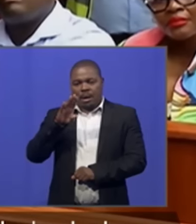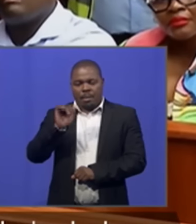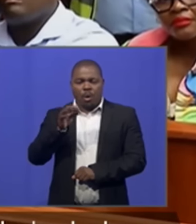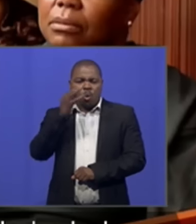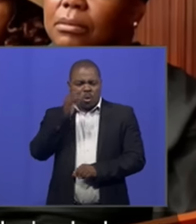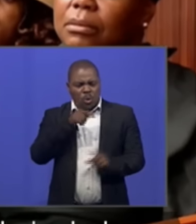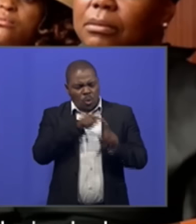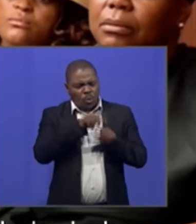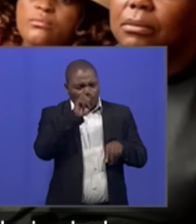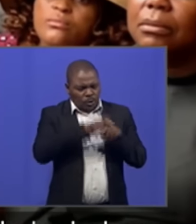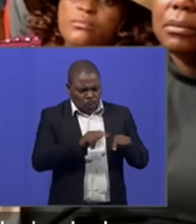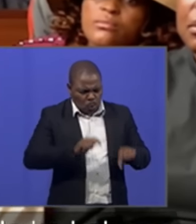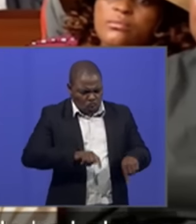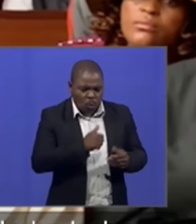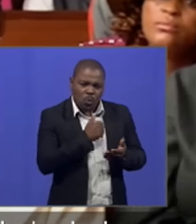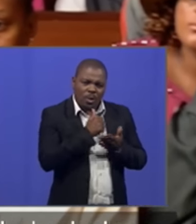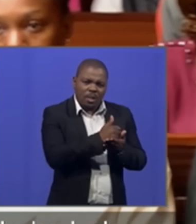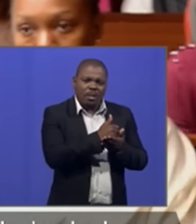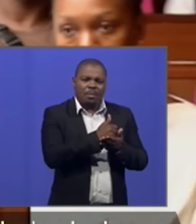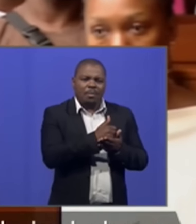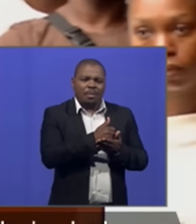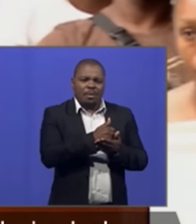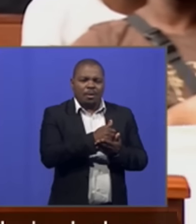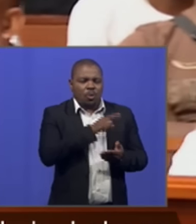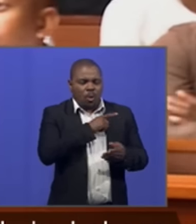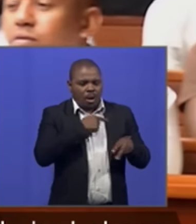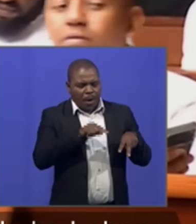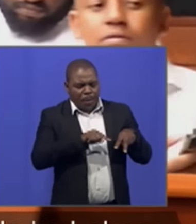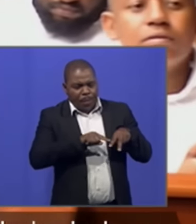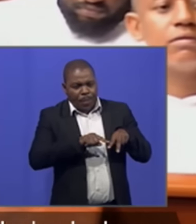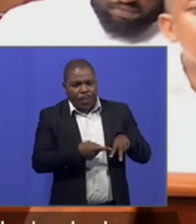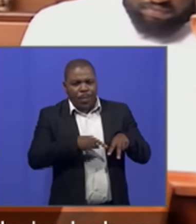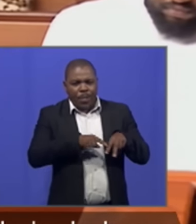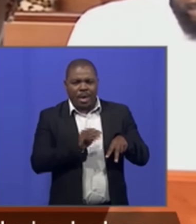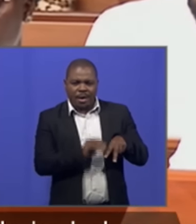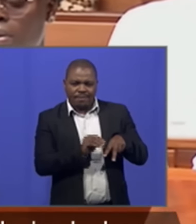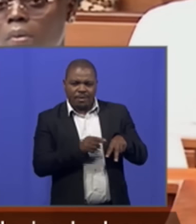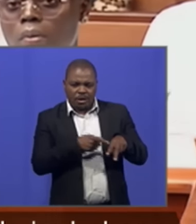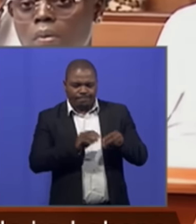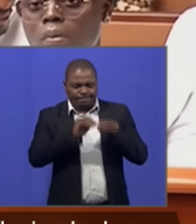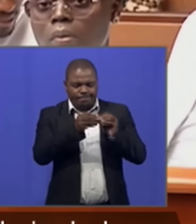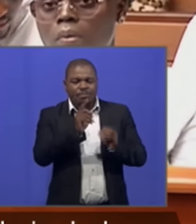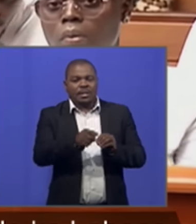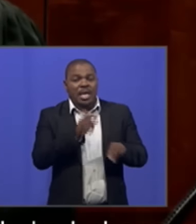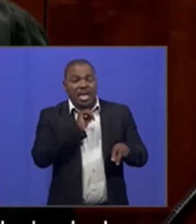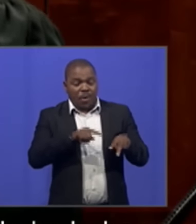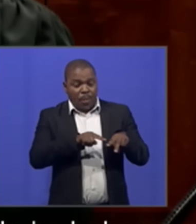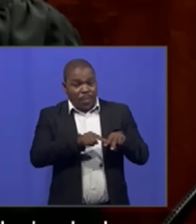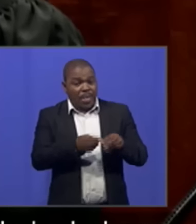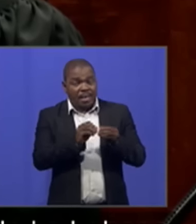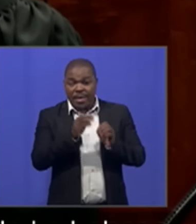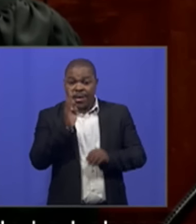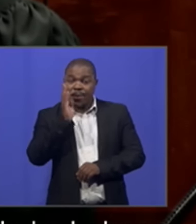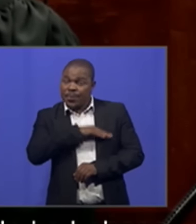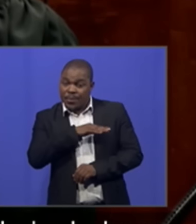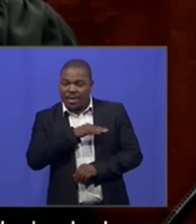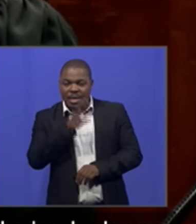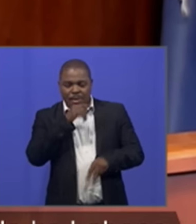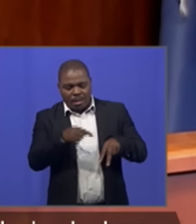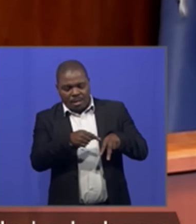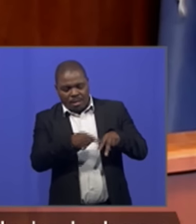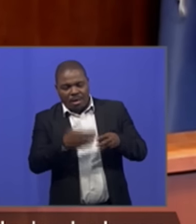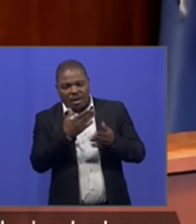hloka thušo ya tšhoganetšo ya kalafo go lokiša sekrufu seo ka gare ga leoto la gagwe. Ge sekrufu seo se ka se lokišwe leoto la